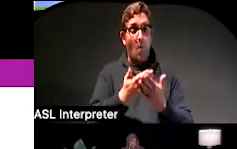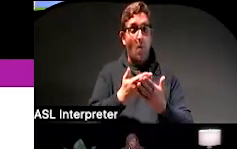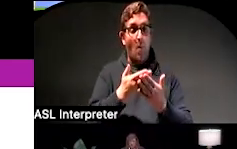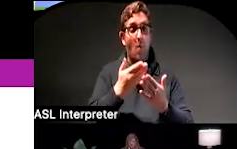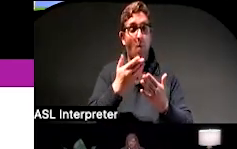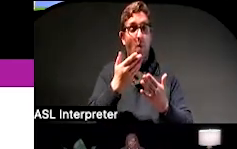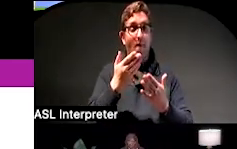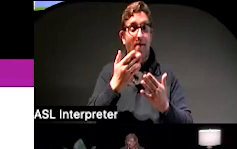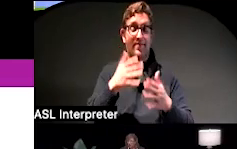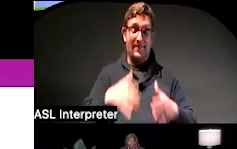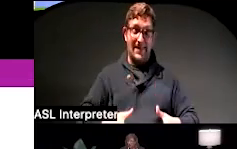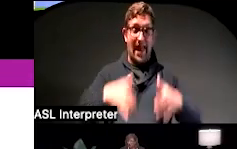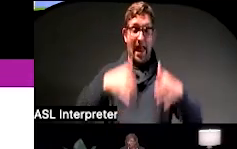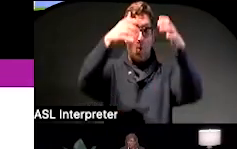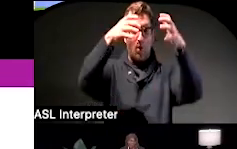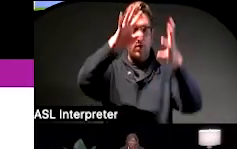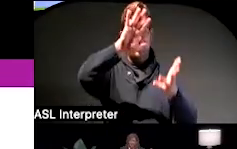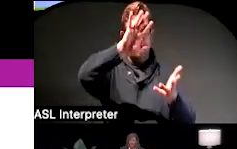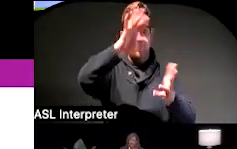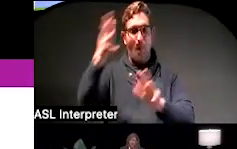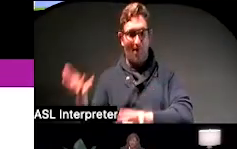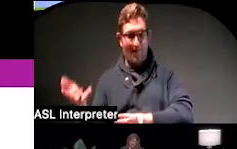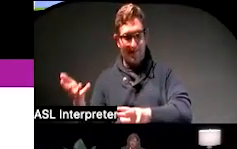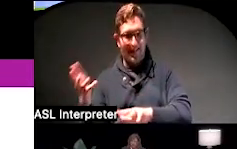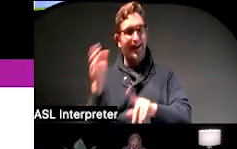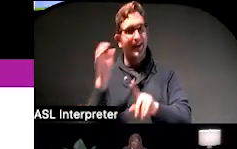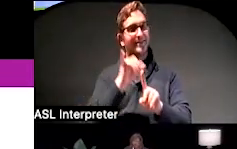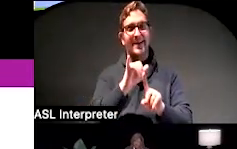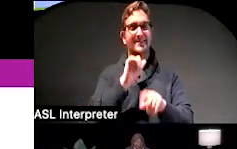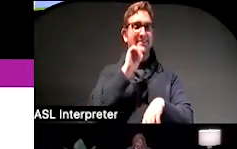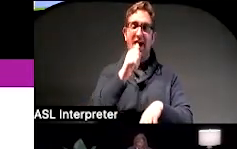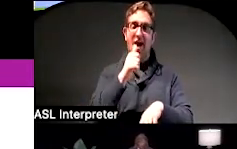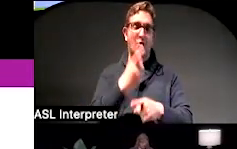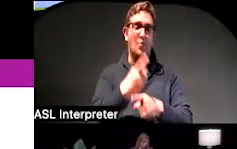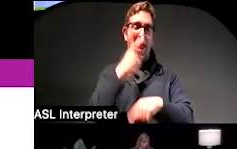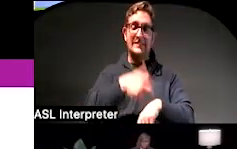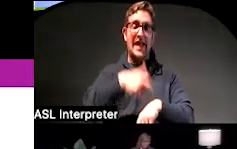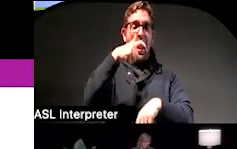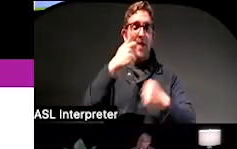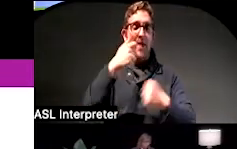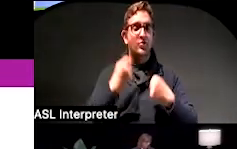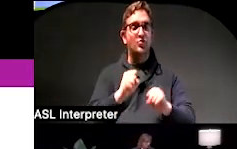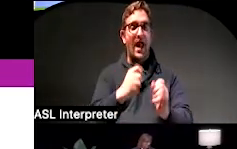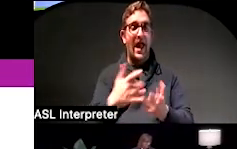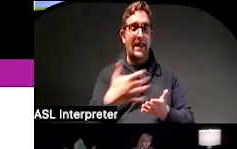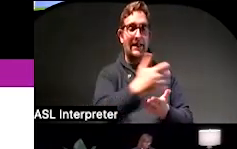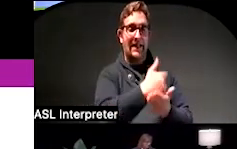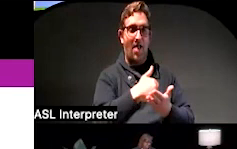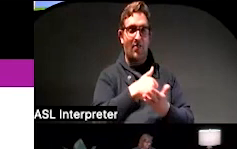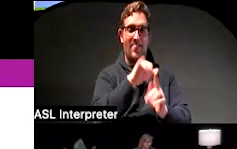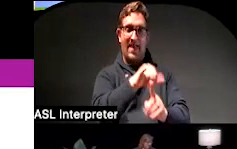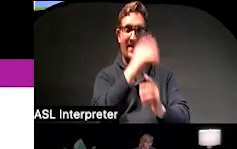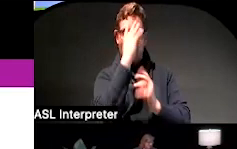tower starts to fall apart, and that's not the time to try and gather this information.